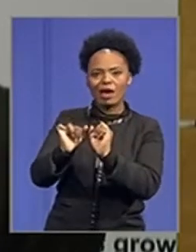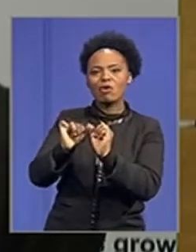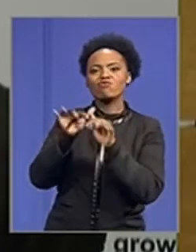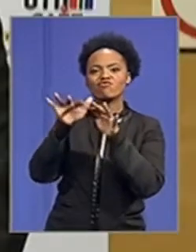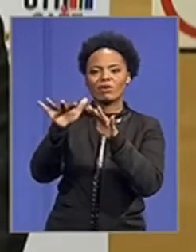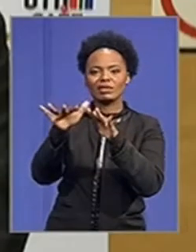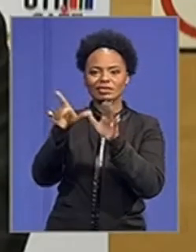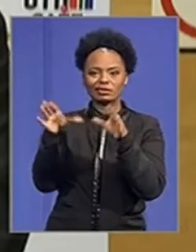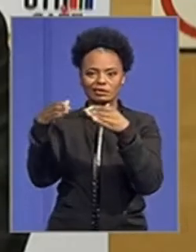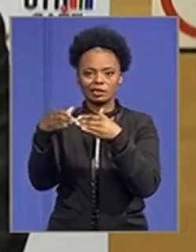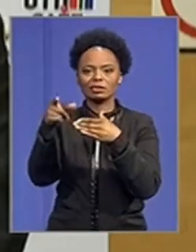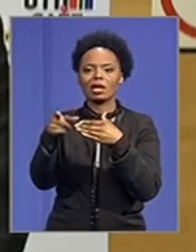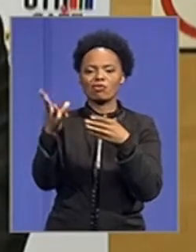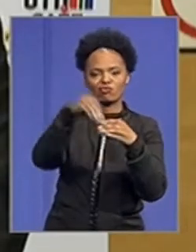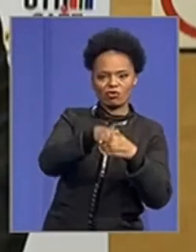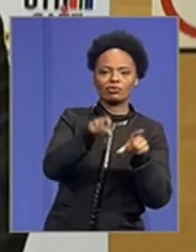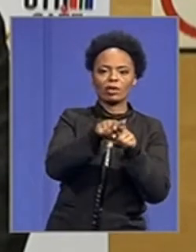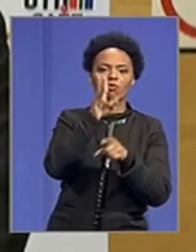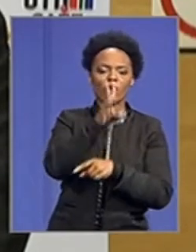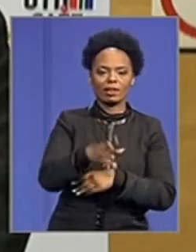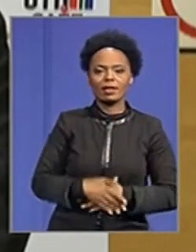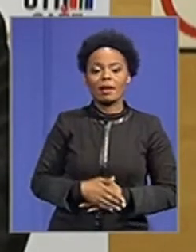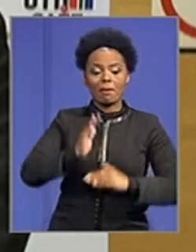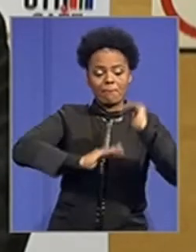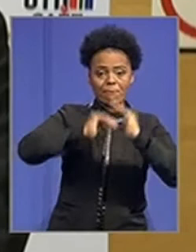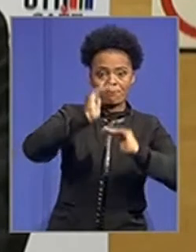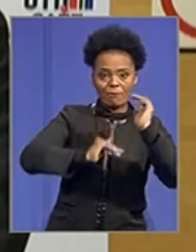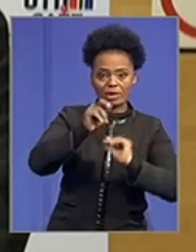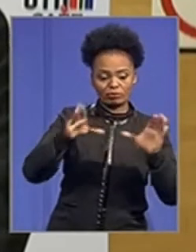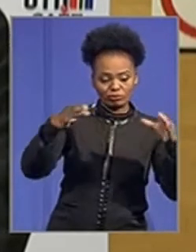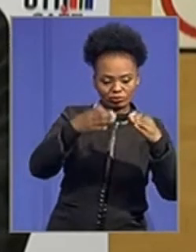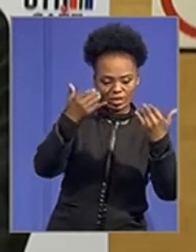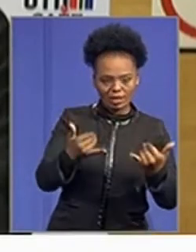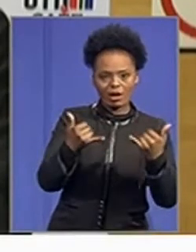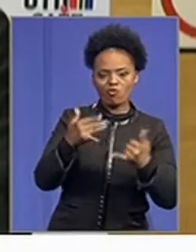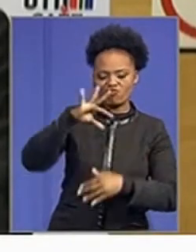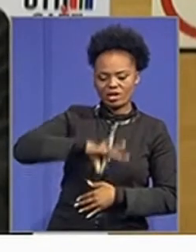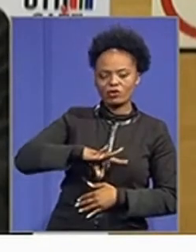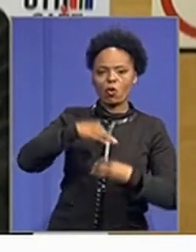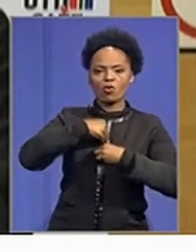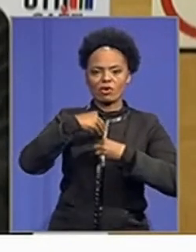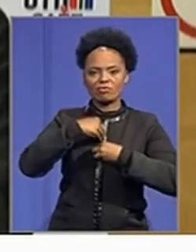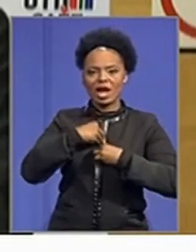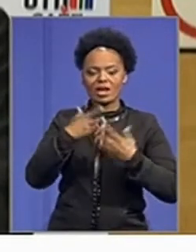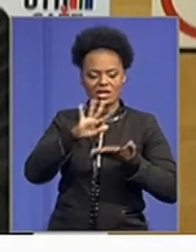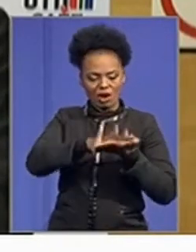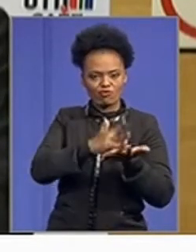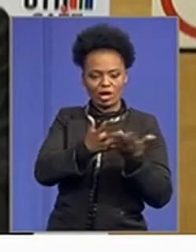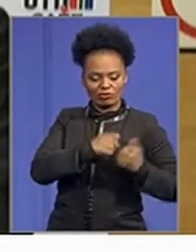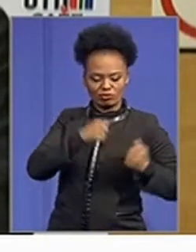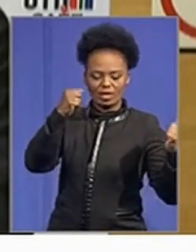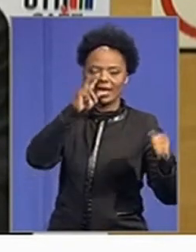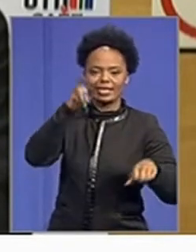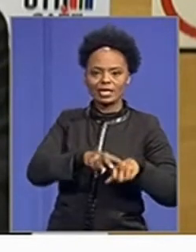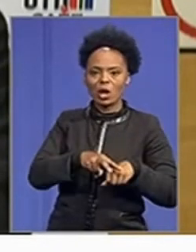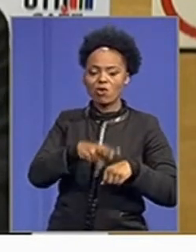of time. In the built environment, part of this also relates to notions around beneficial ownership, transparency. So who are the real owners